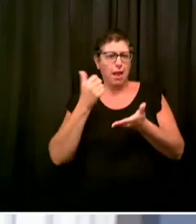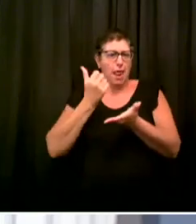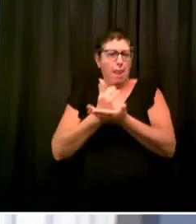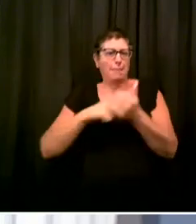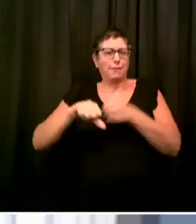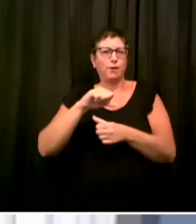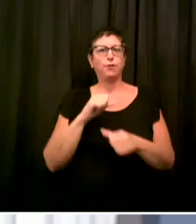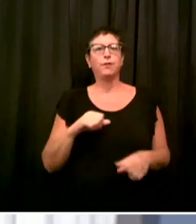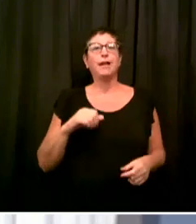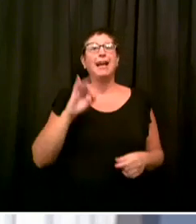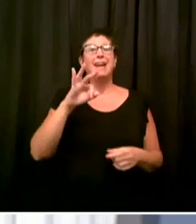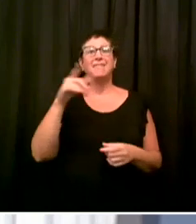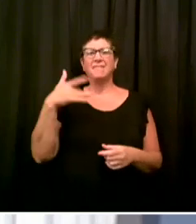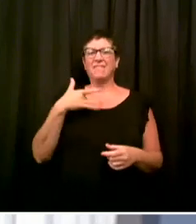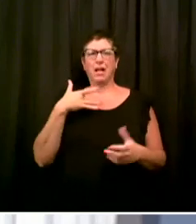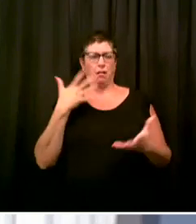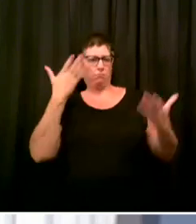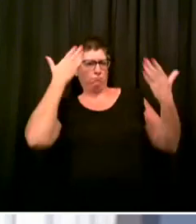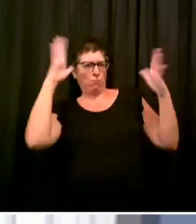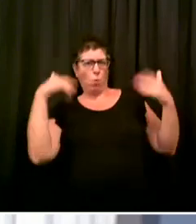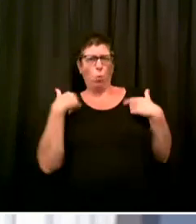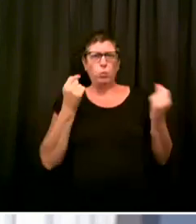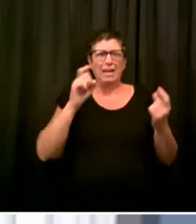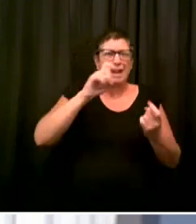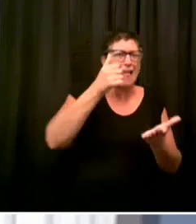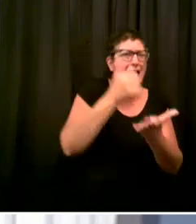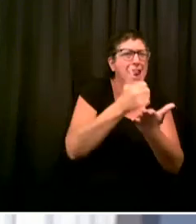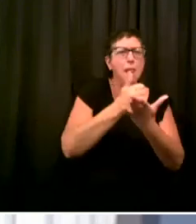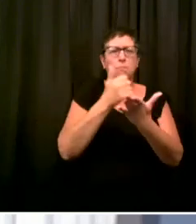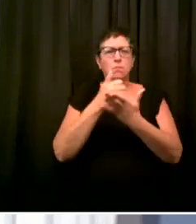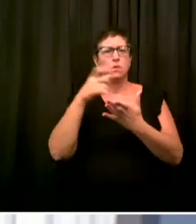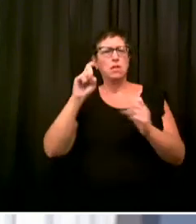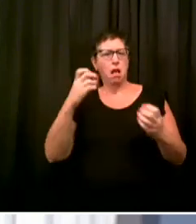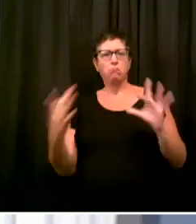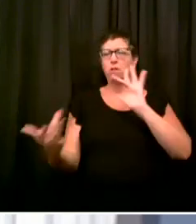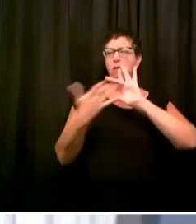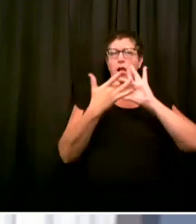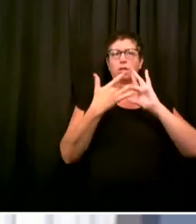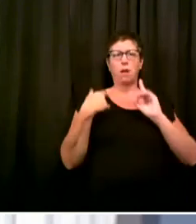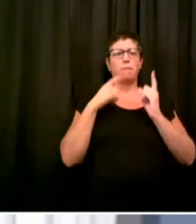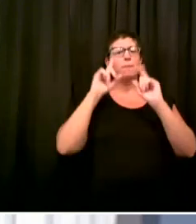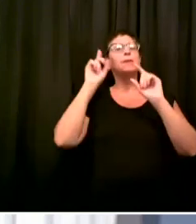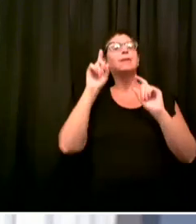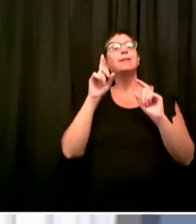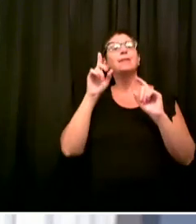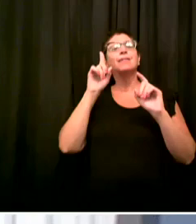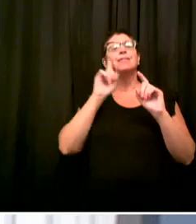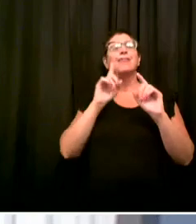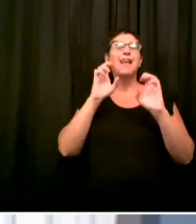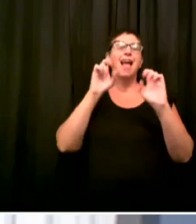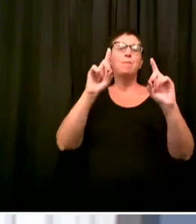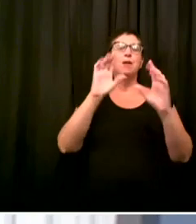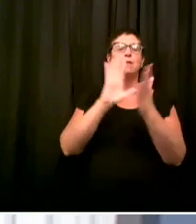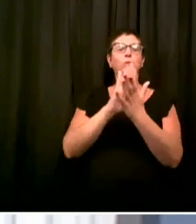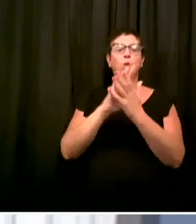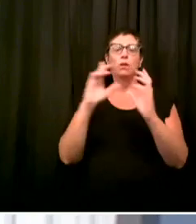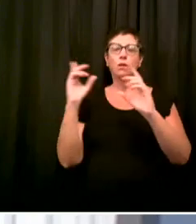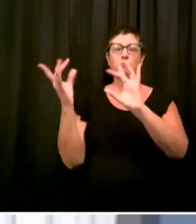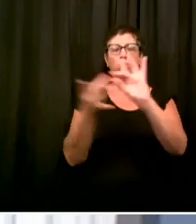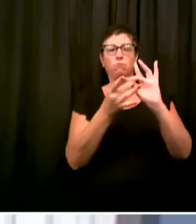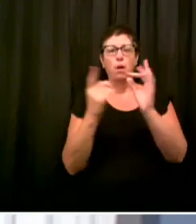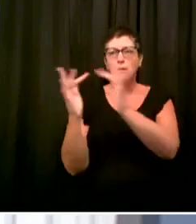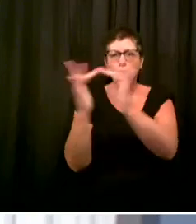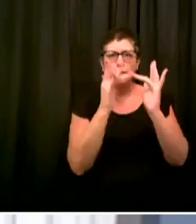in the Department of Education to help identify. We've already identified some of the spots in our city that have been